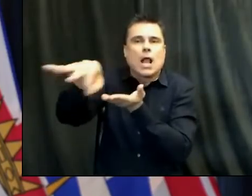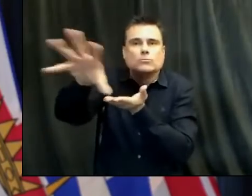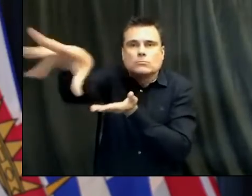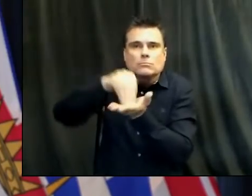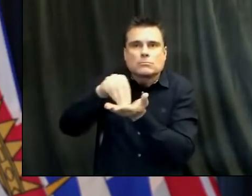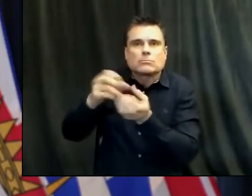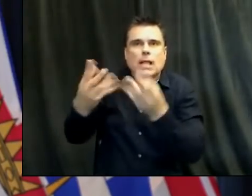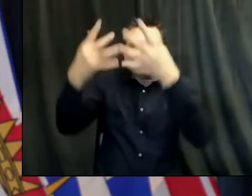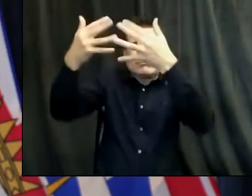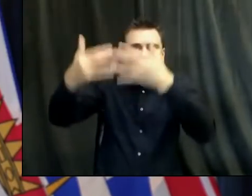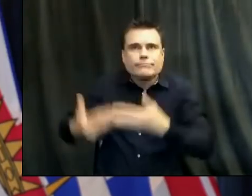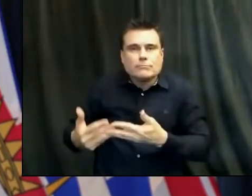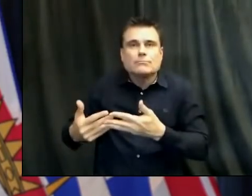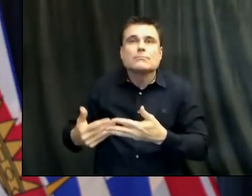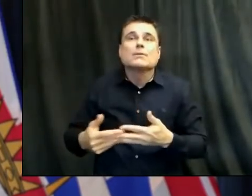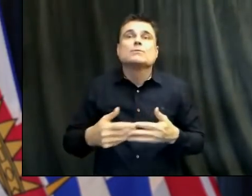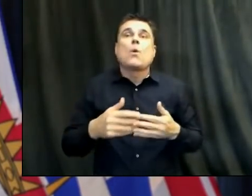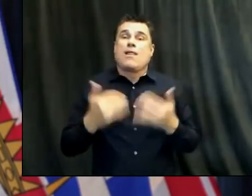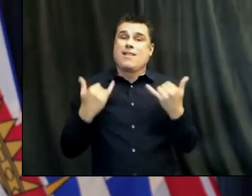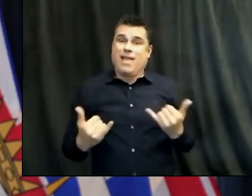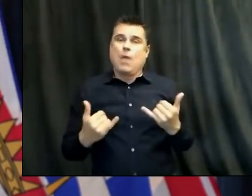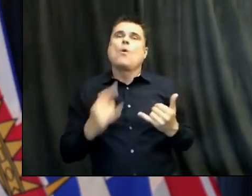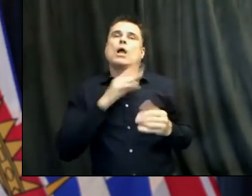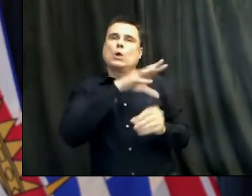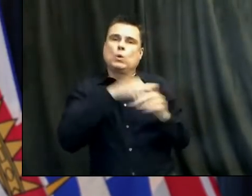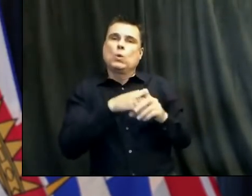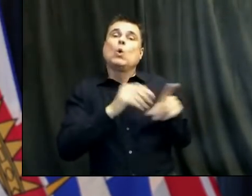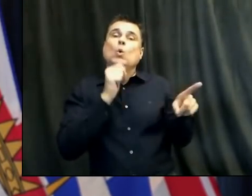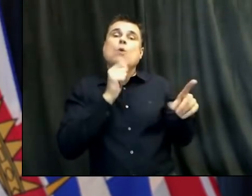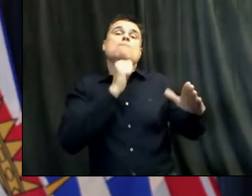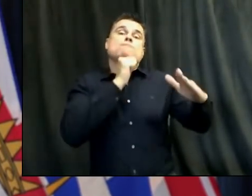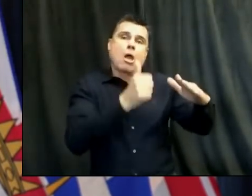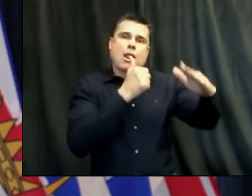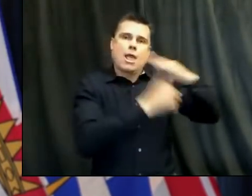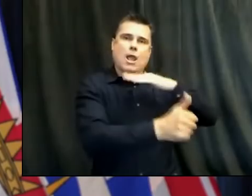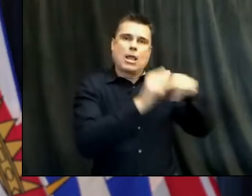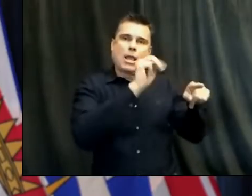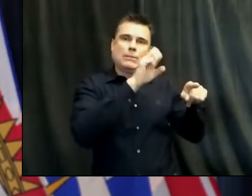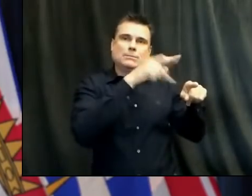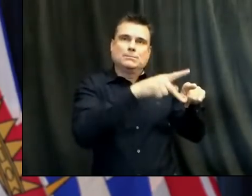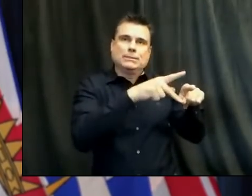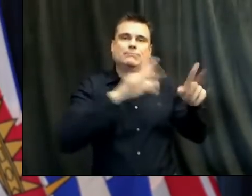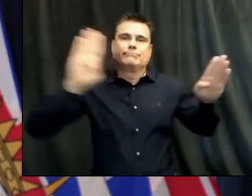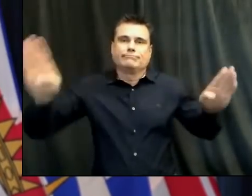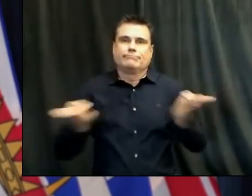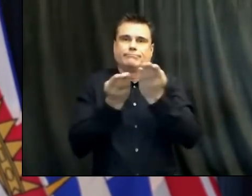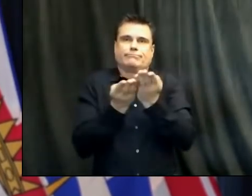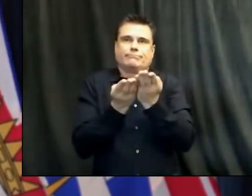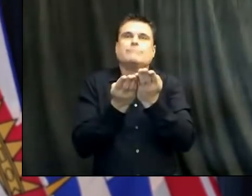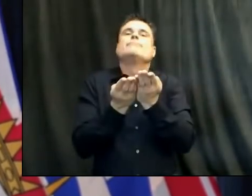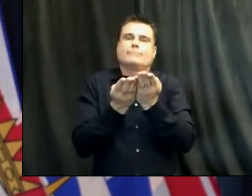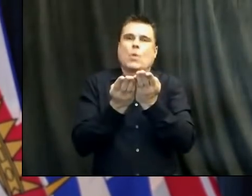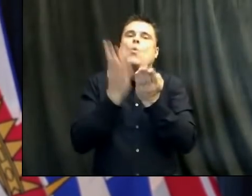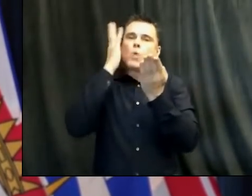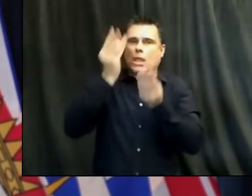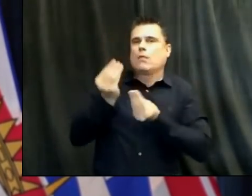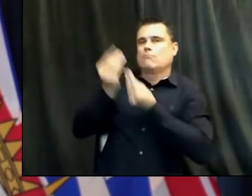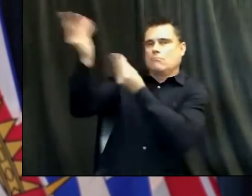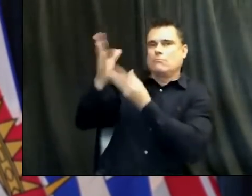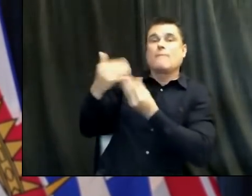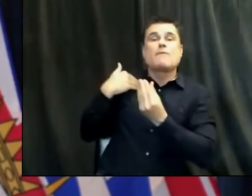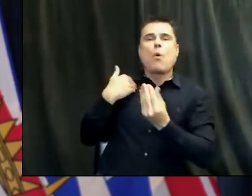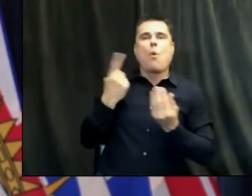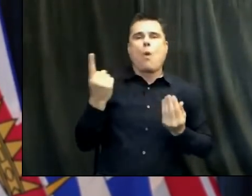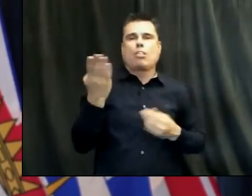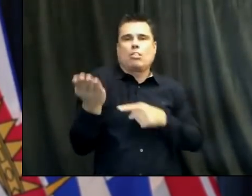follow, and it's a relatively new thing. So yes, what we report to the public health agency is